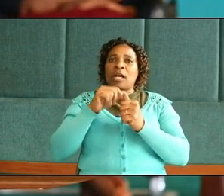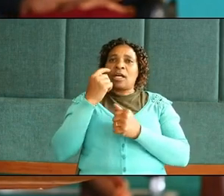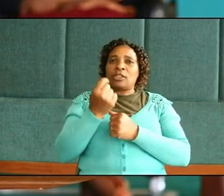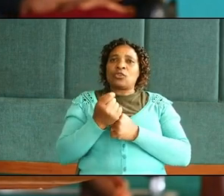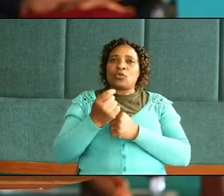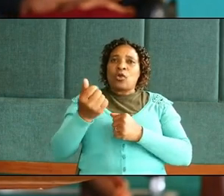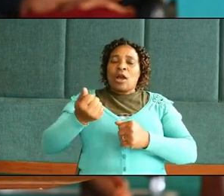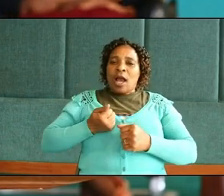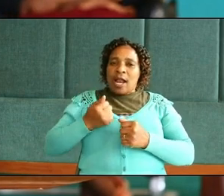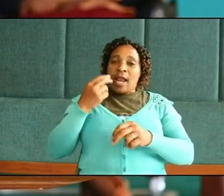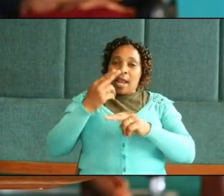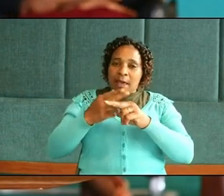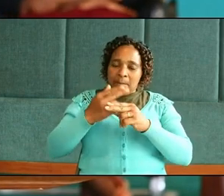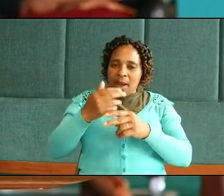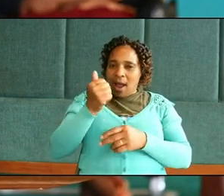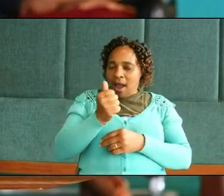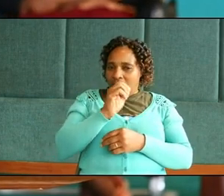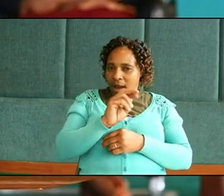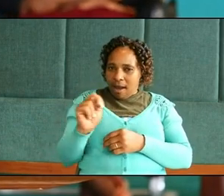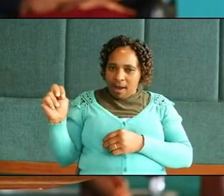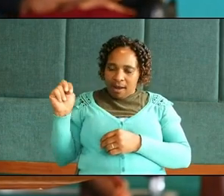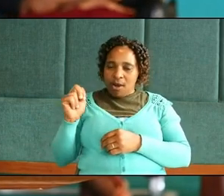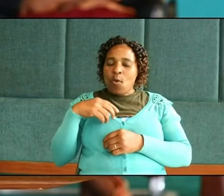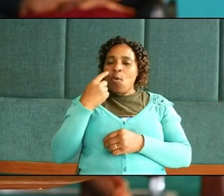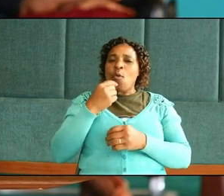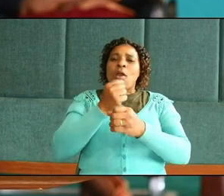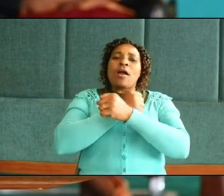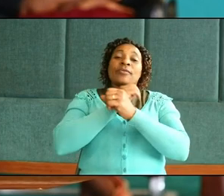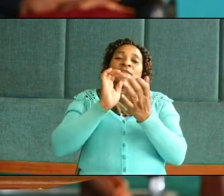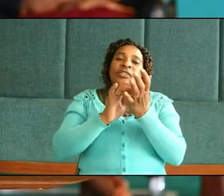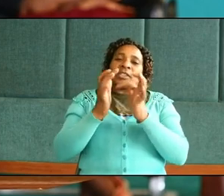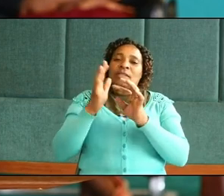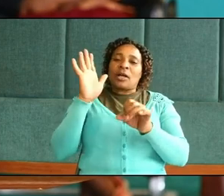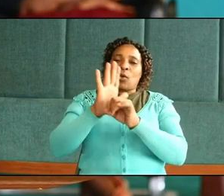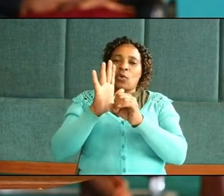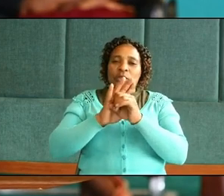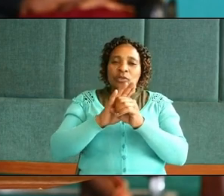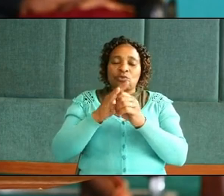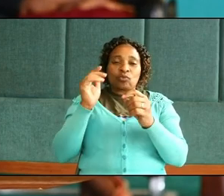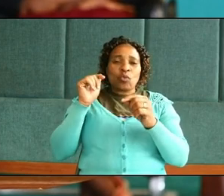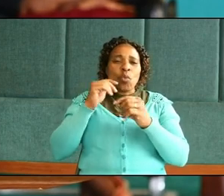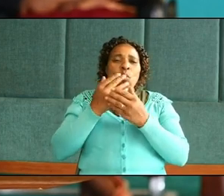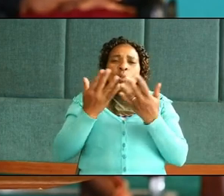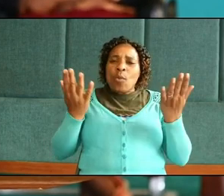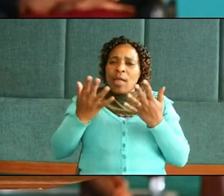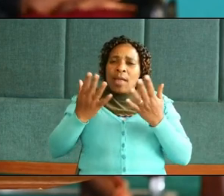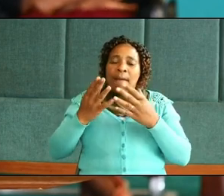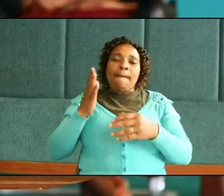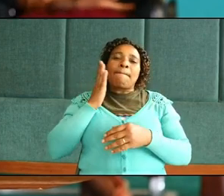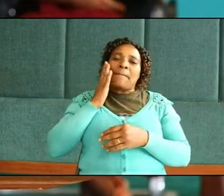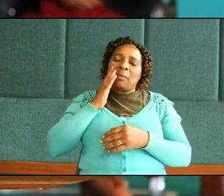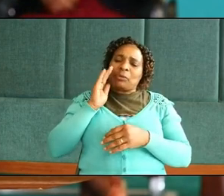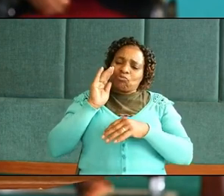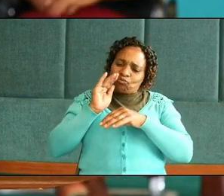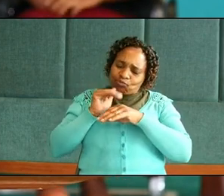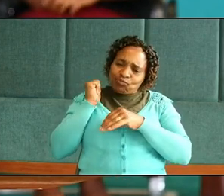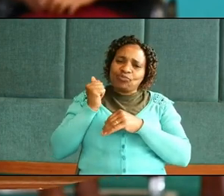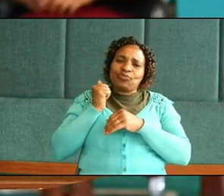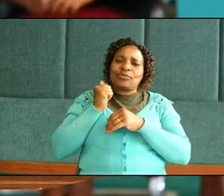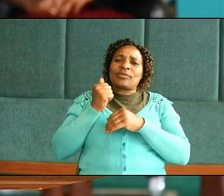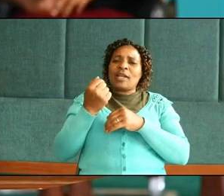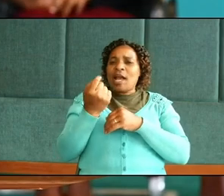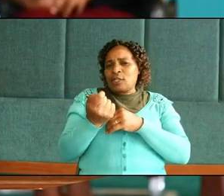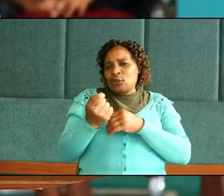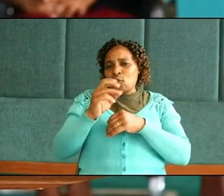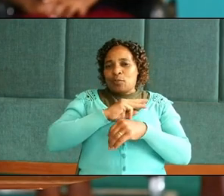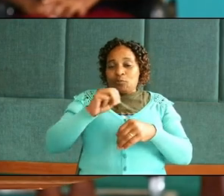girl called Anna who loves Jesus a lot. She loves Jesus to the point where her mom would often call her like a